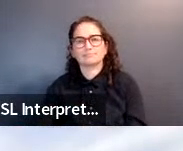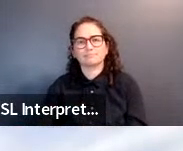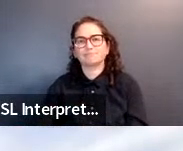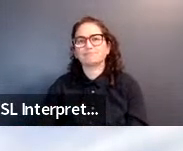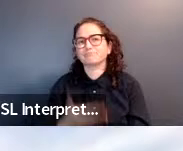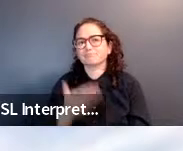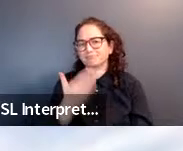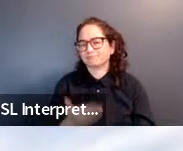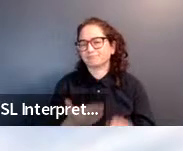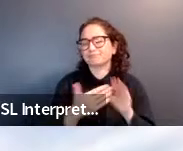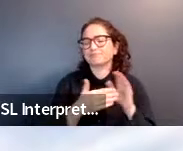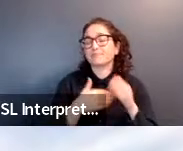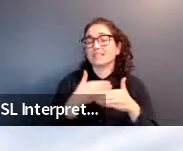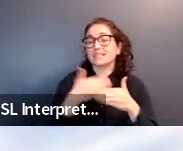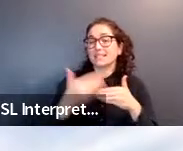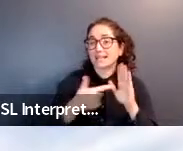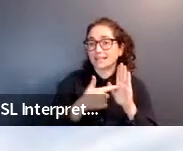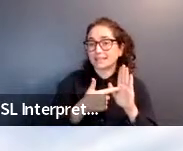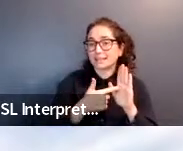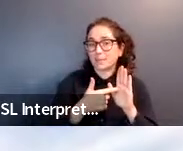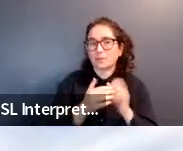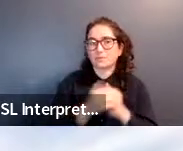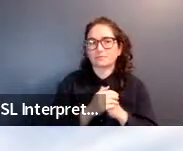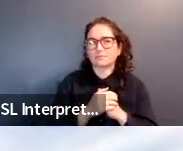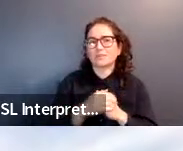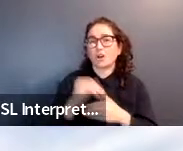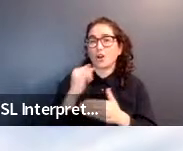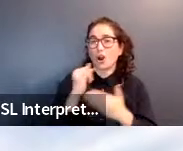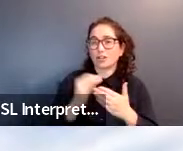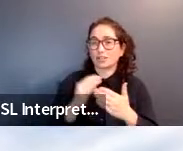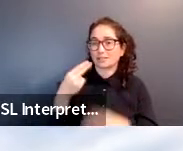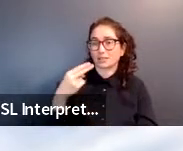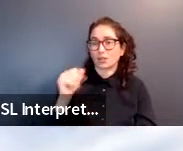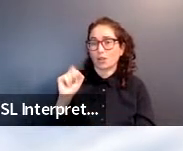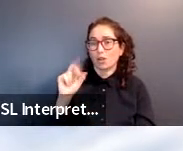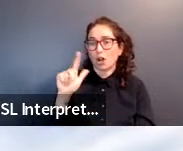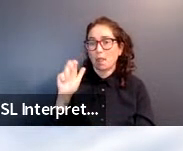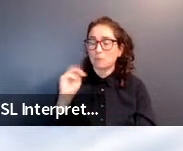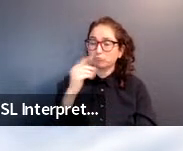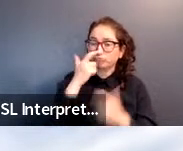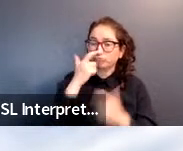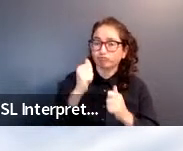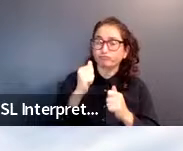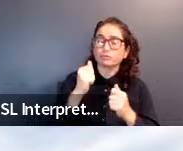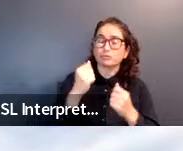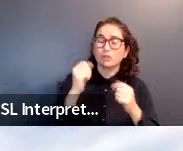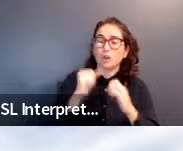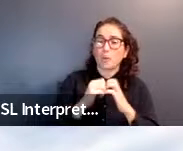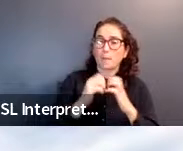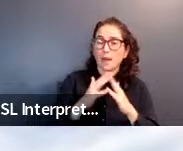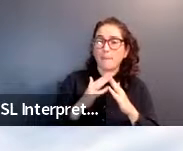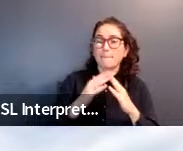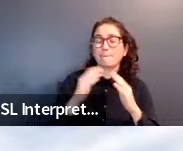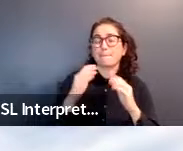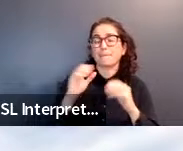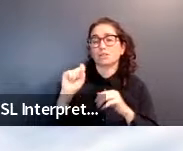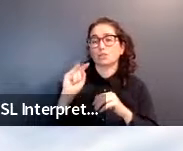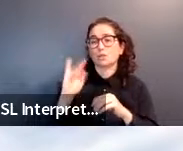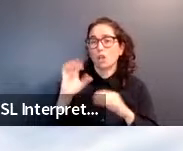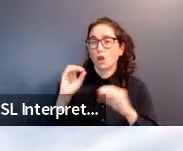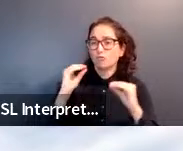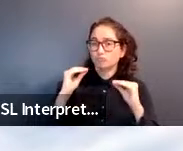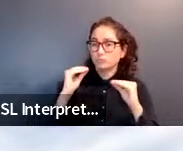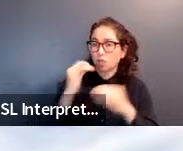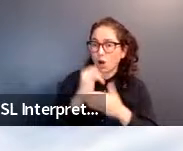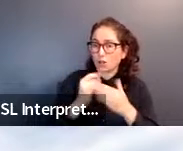In our next example, we have an artist in Harlem who's interested in opening up a studio to teach arts to children. They've found a great space.